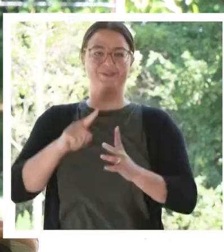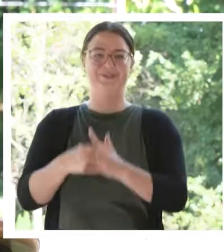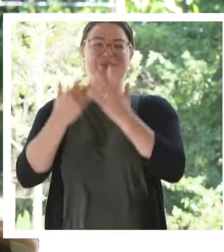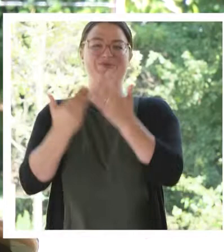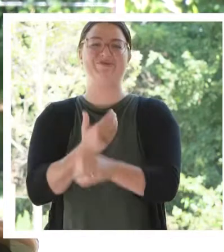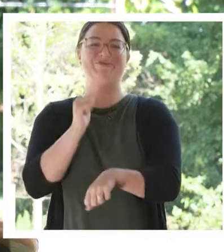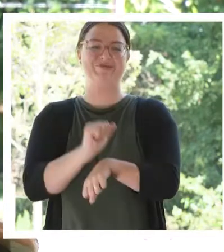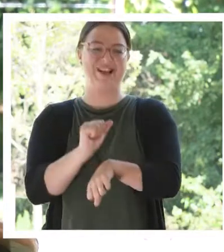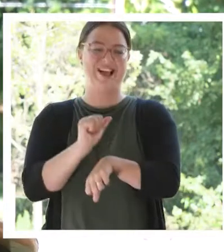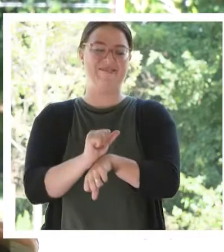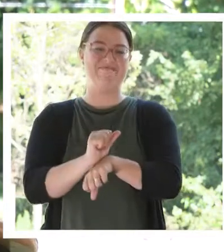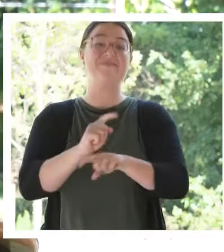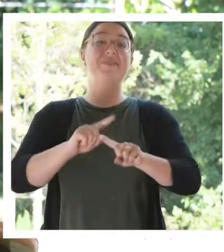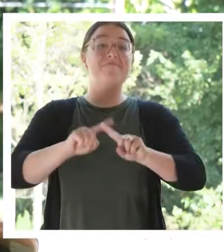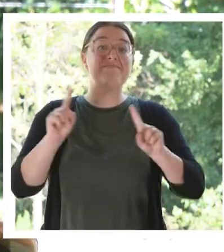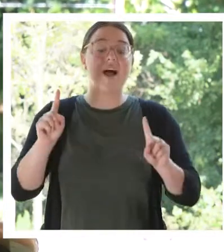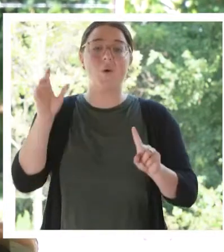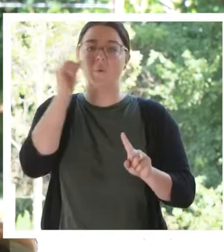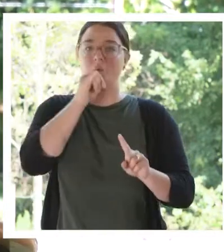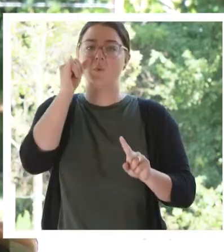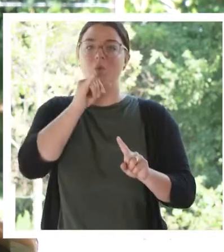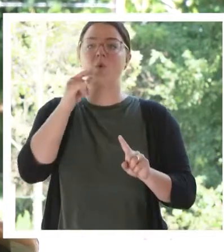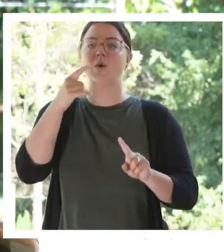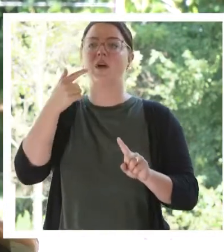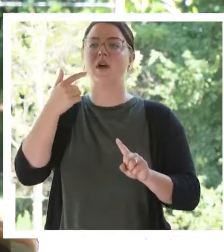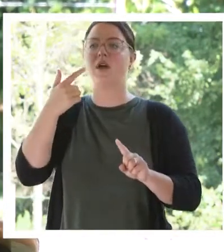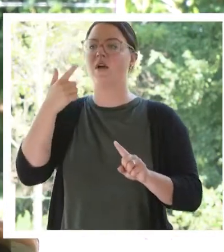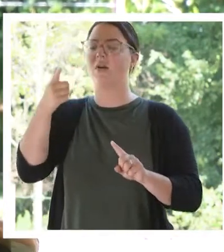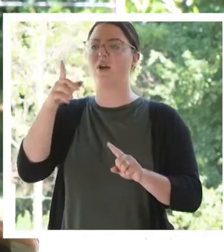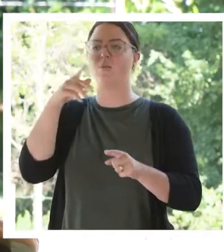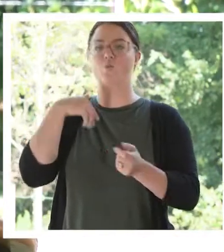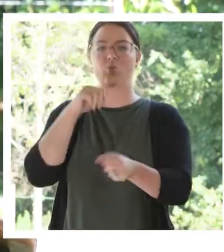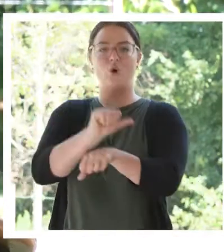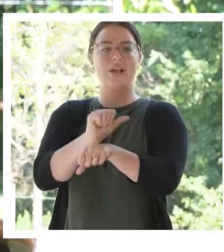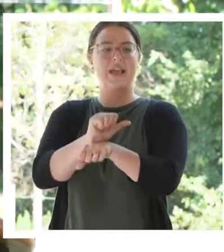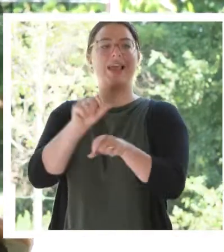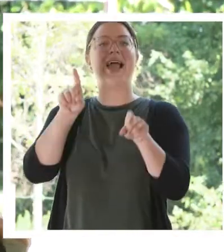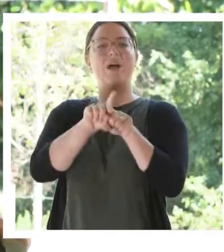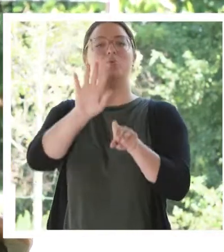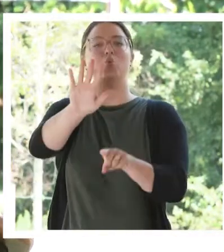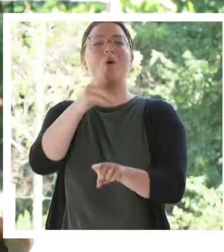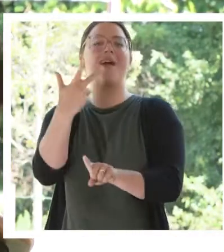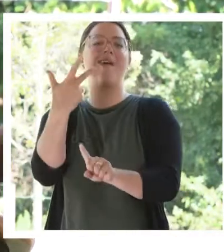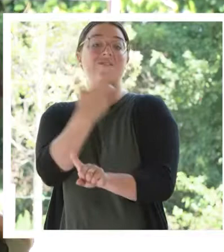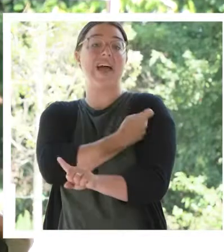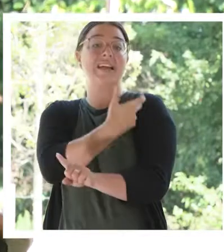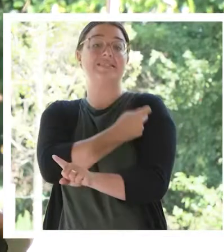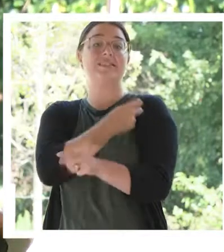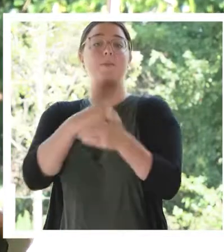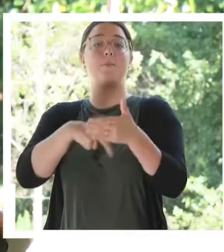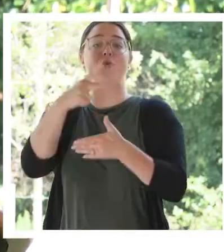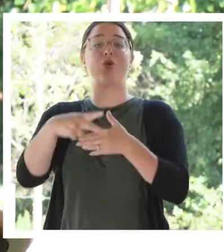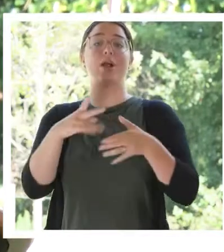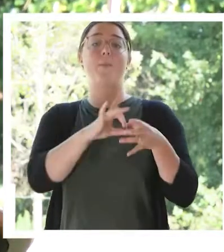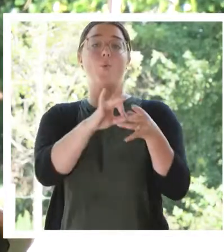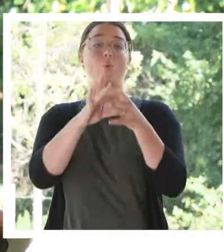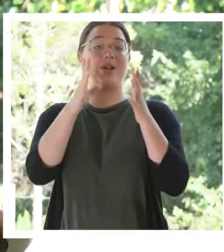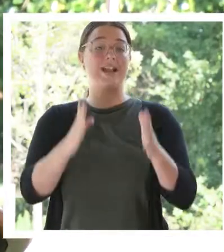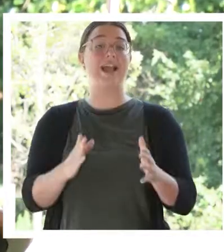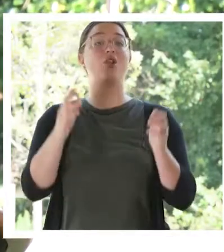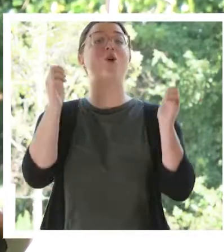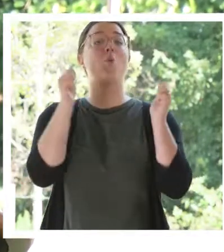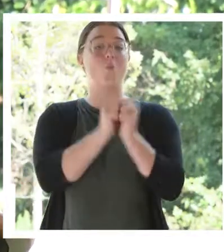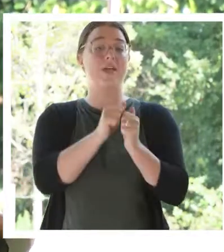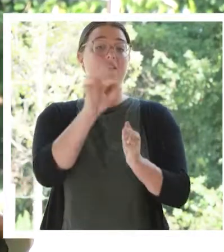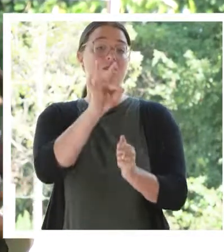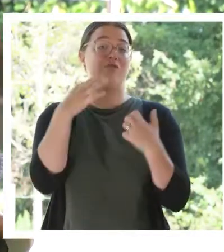been one of the most rewarding positions that I've ever had. I served as your vaccine program coordinator with Frederick Health Hospital in the Asian American